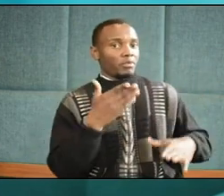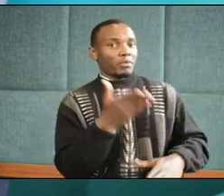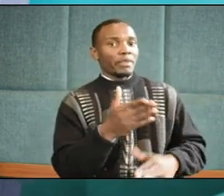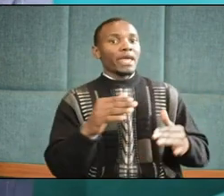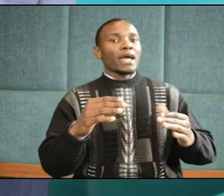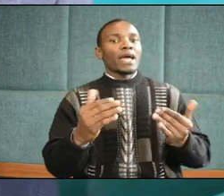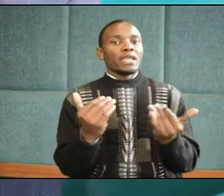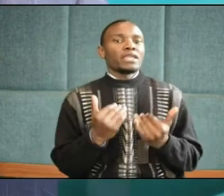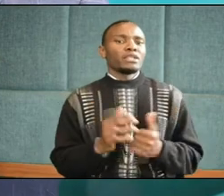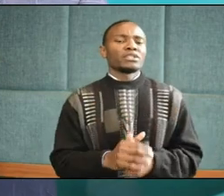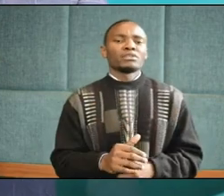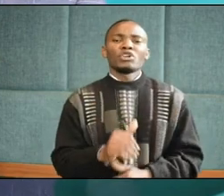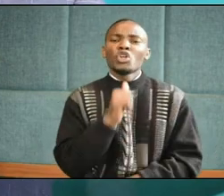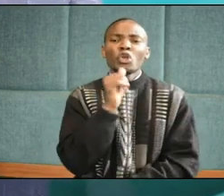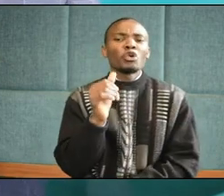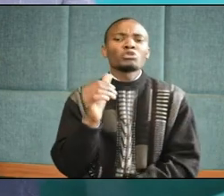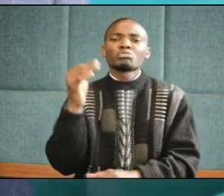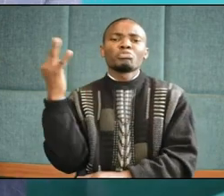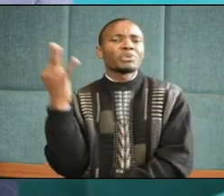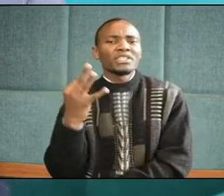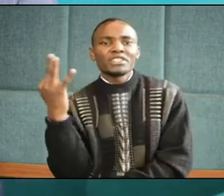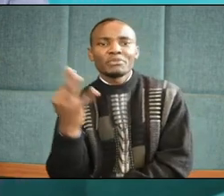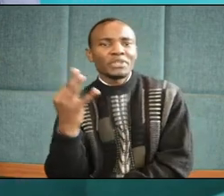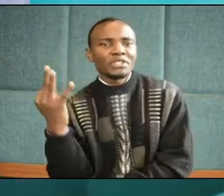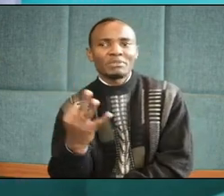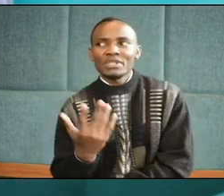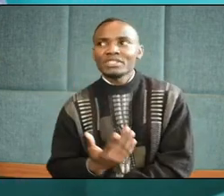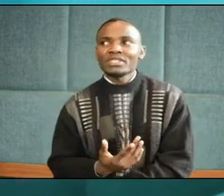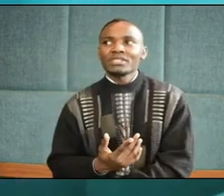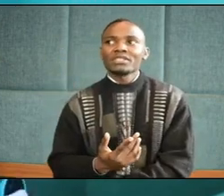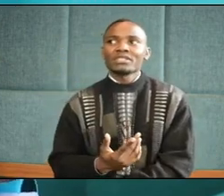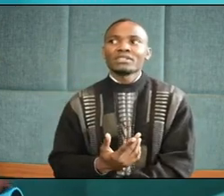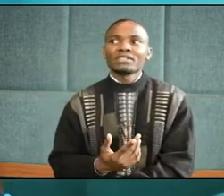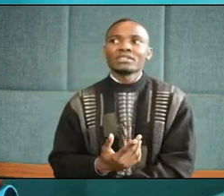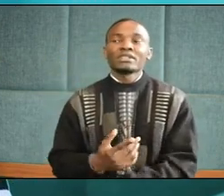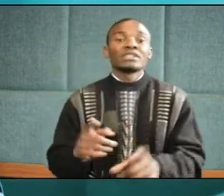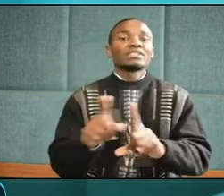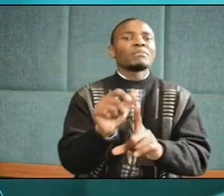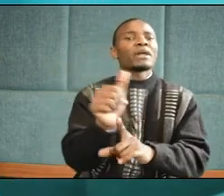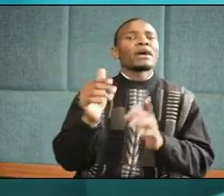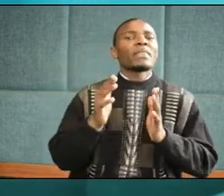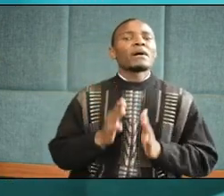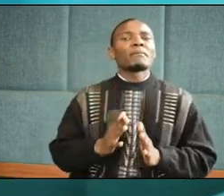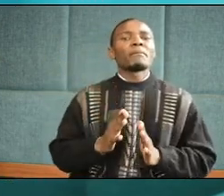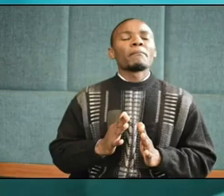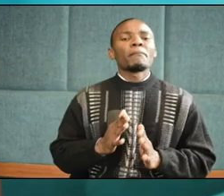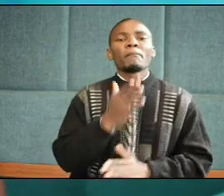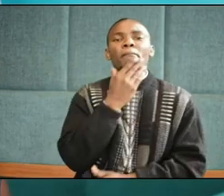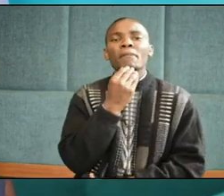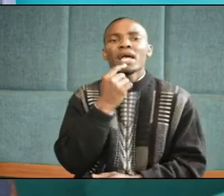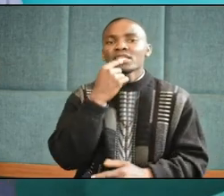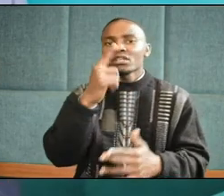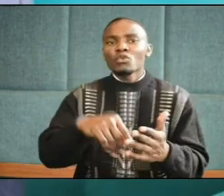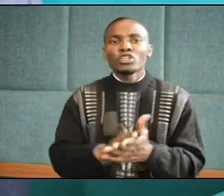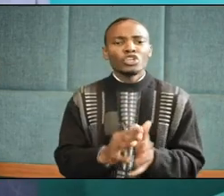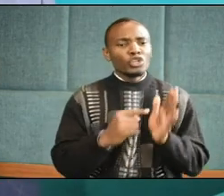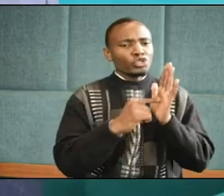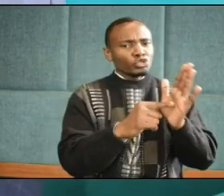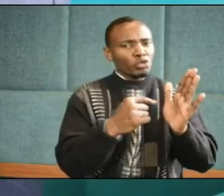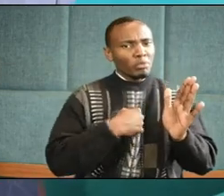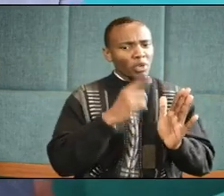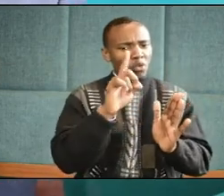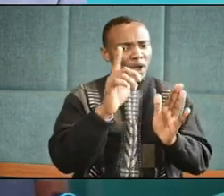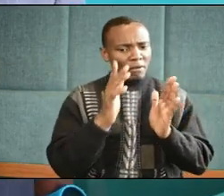doesn't need a lot of preaching. Mahatma Gandhi said, "Show me one person who